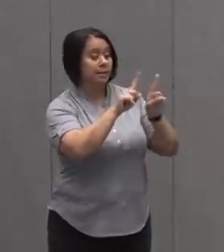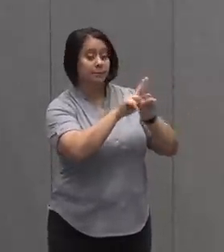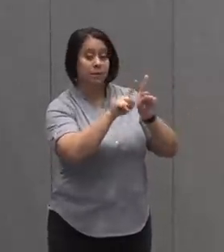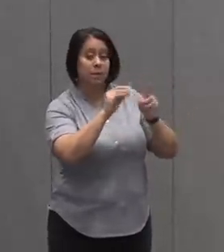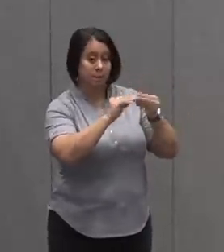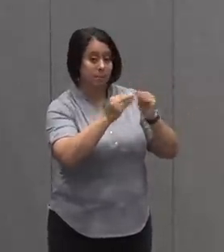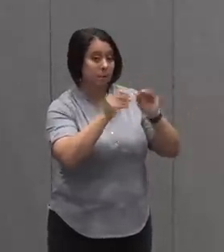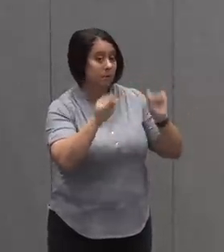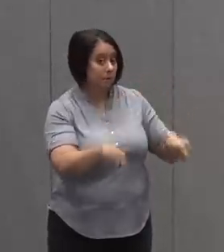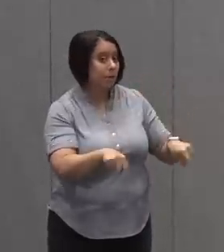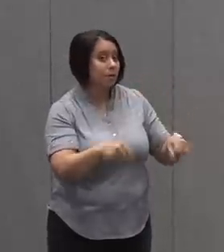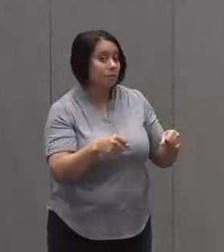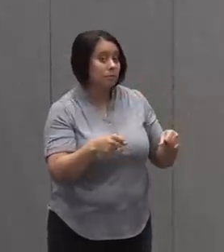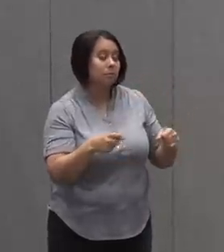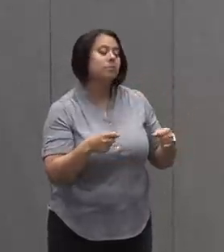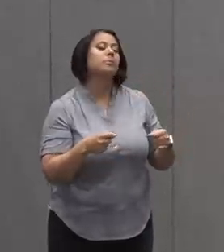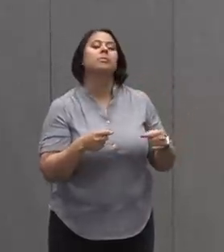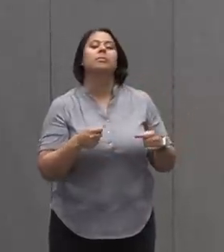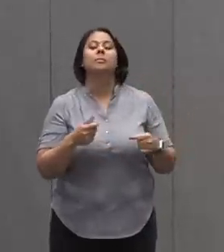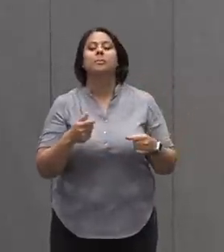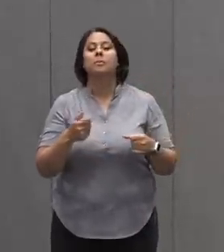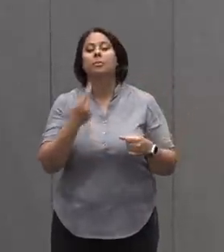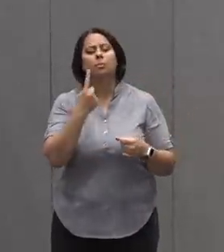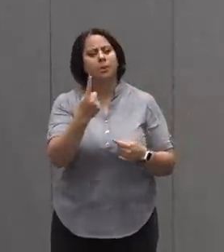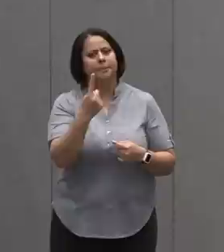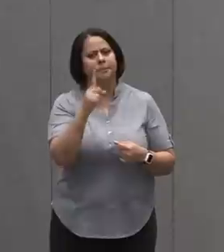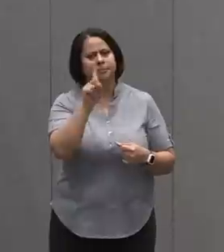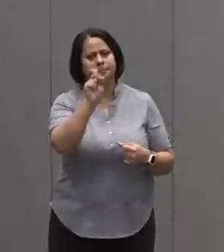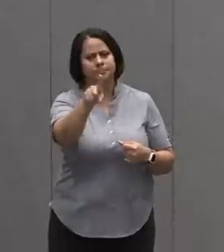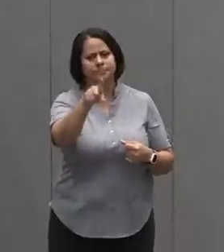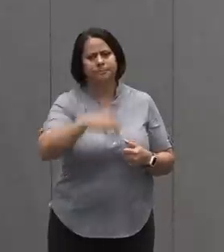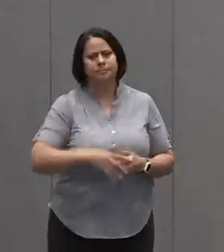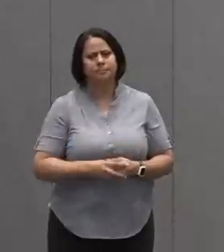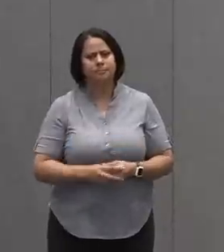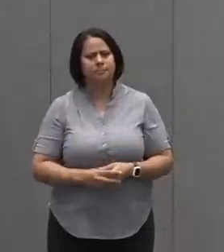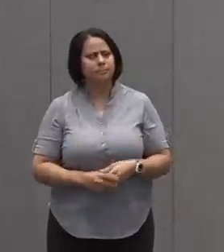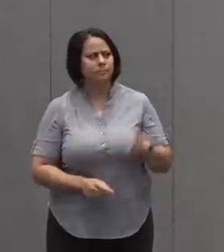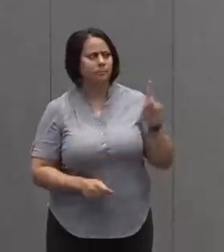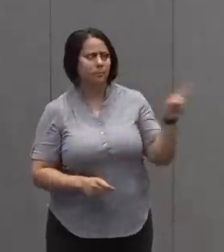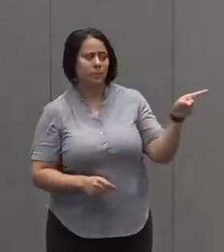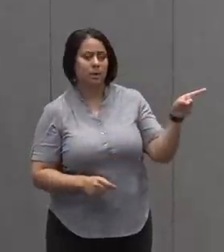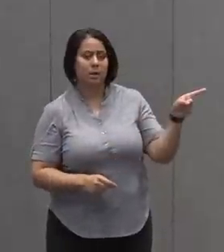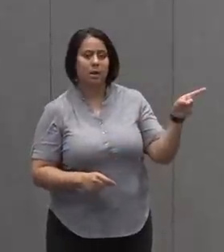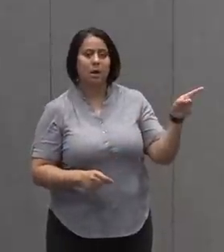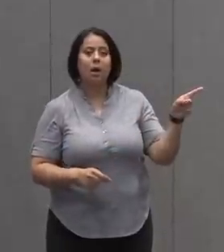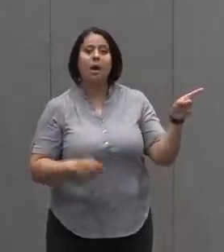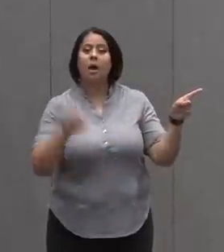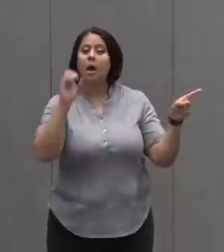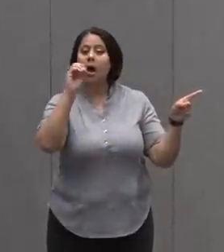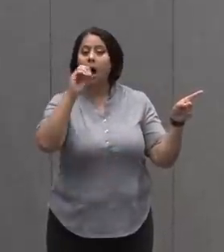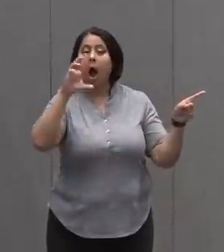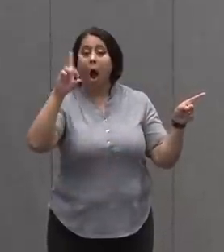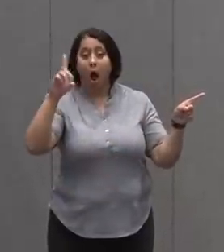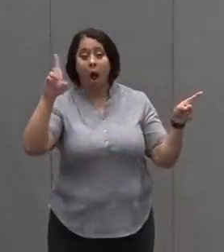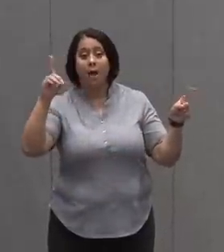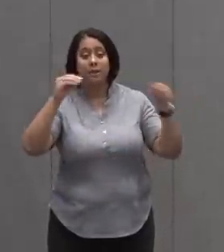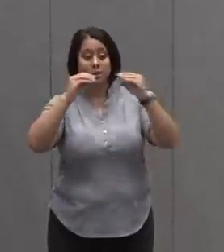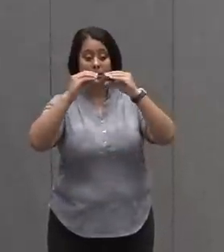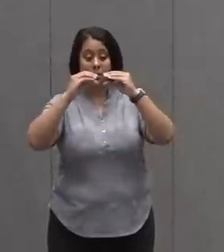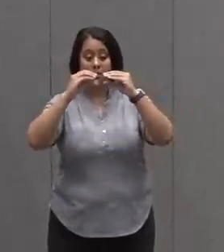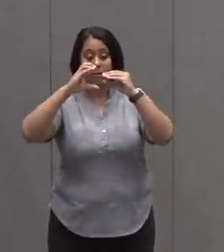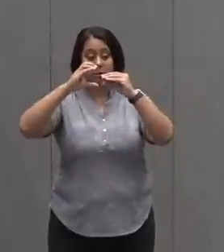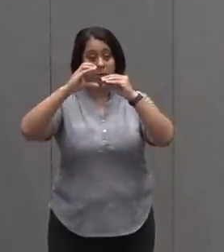number has. One of the things we want to know is that number odd or even? How would we